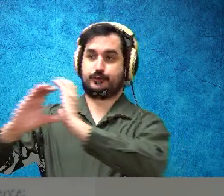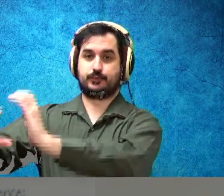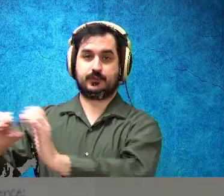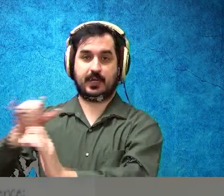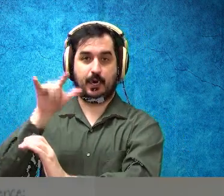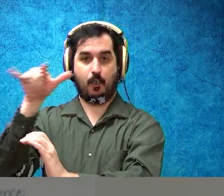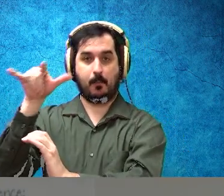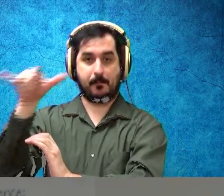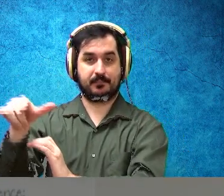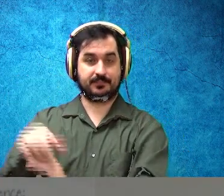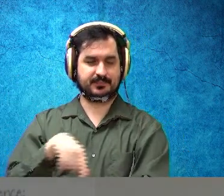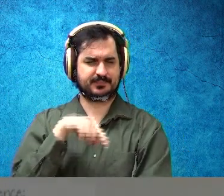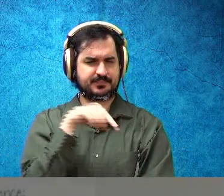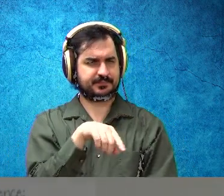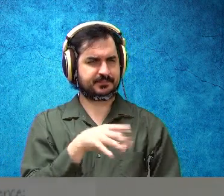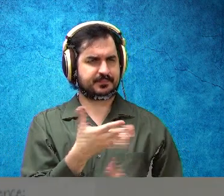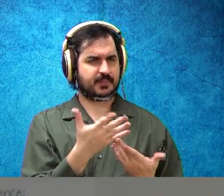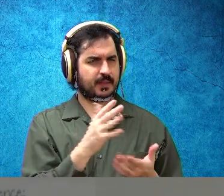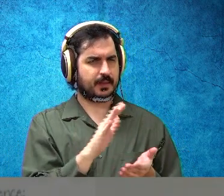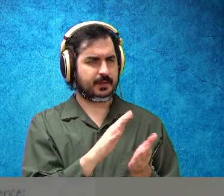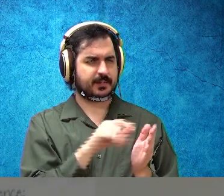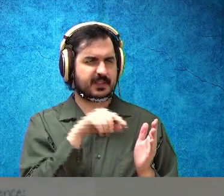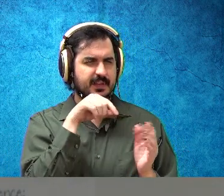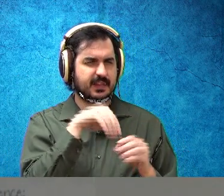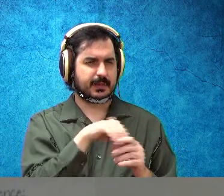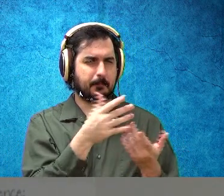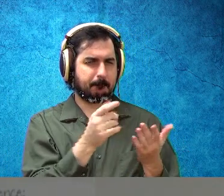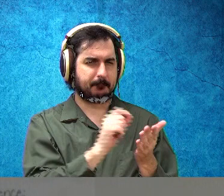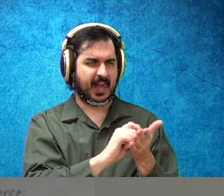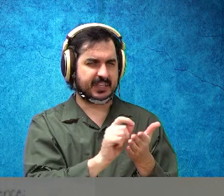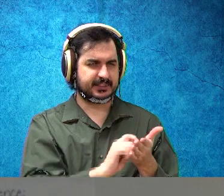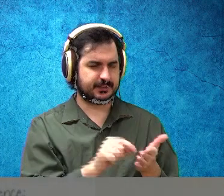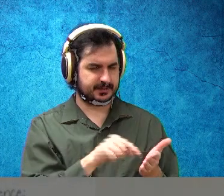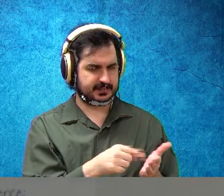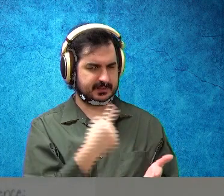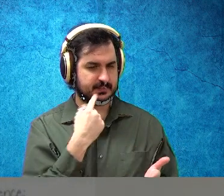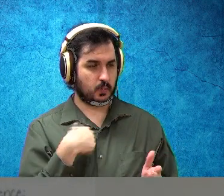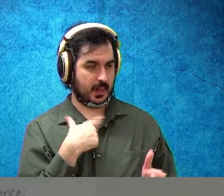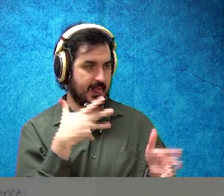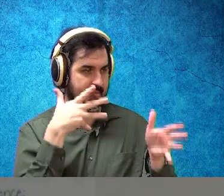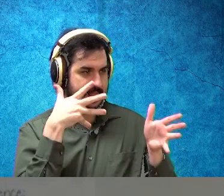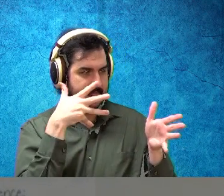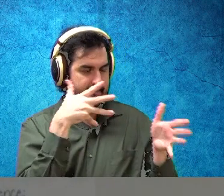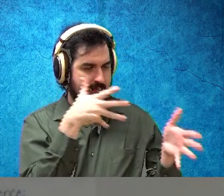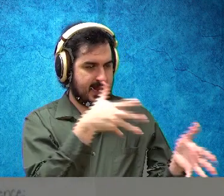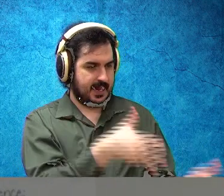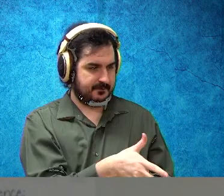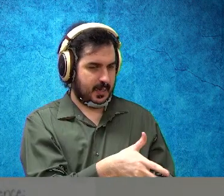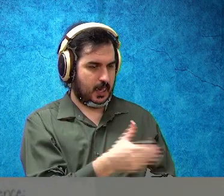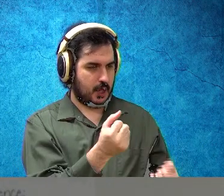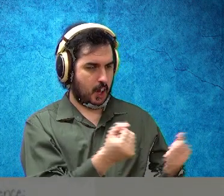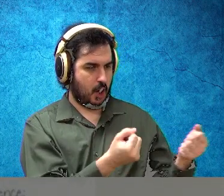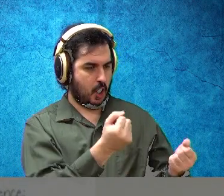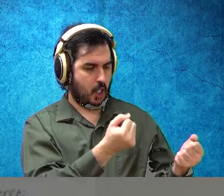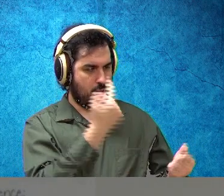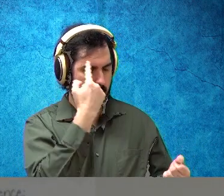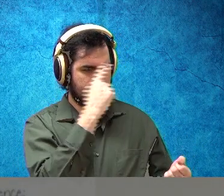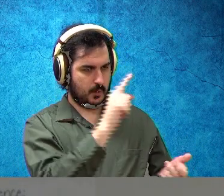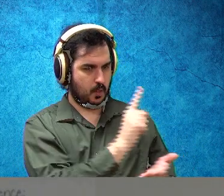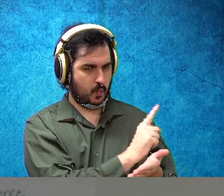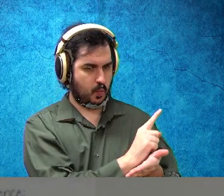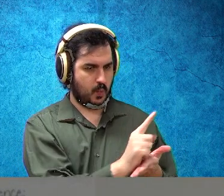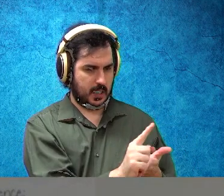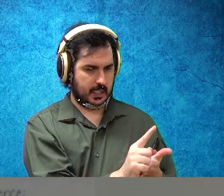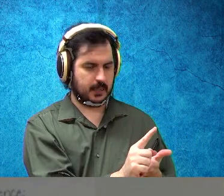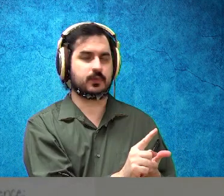we're leaving the car for the week. If I'm coming home from the airport, am I going to